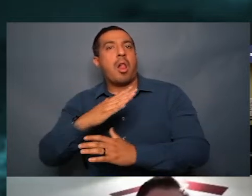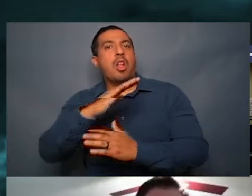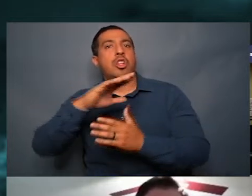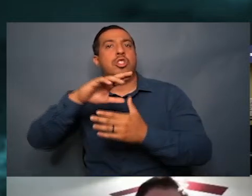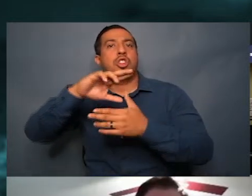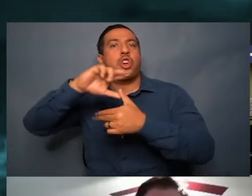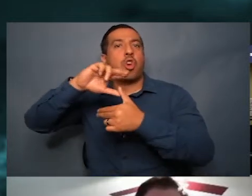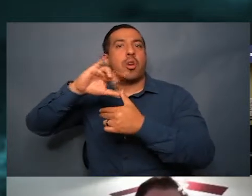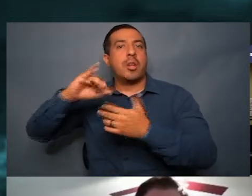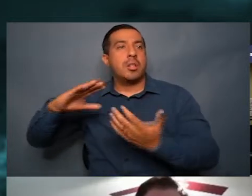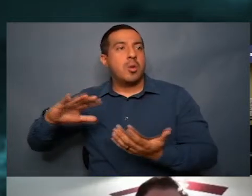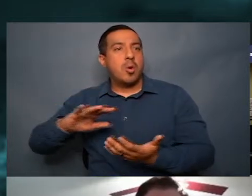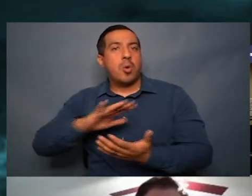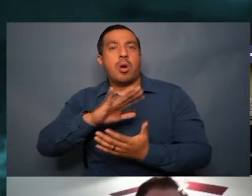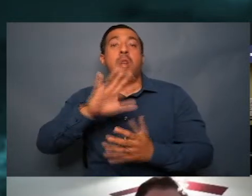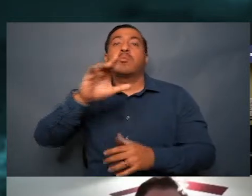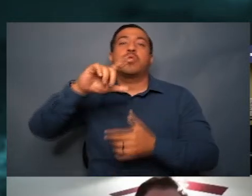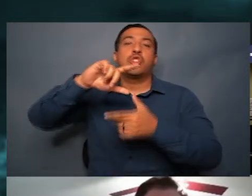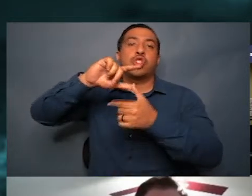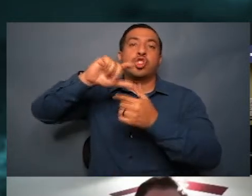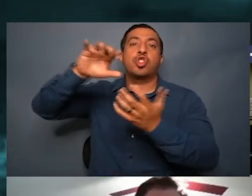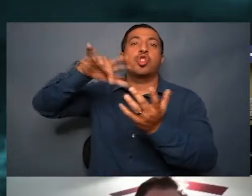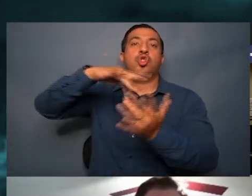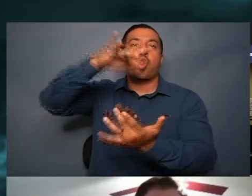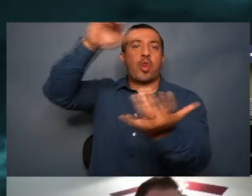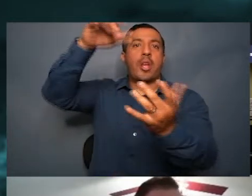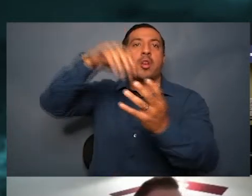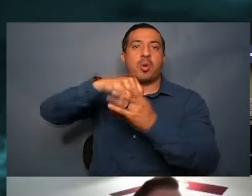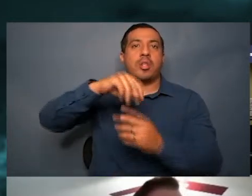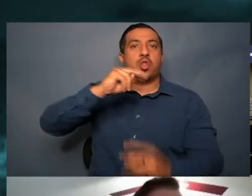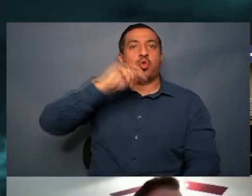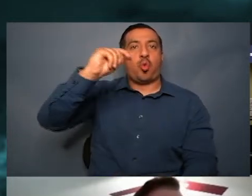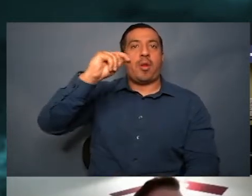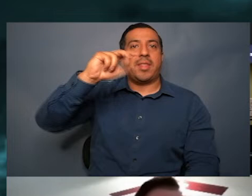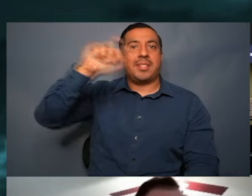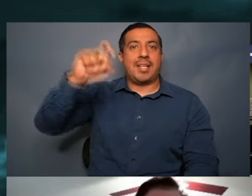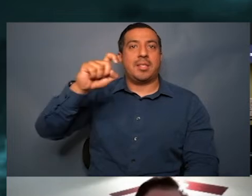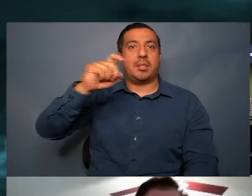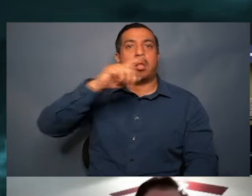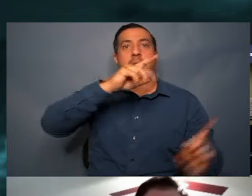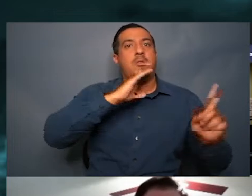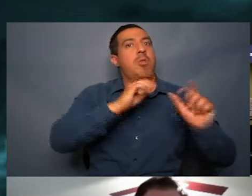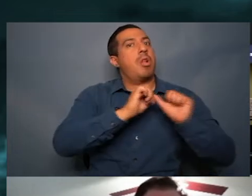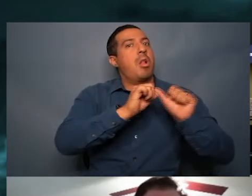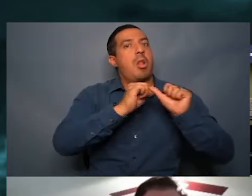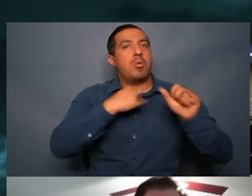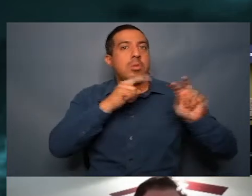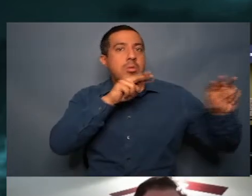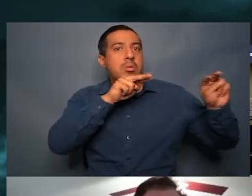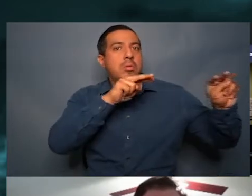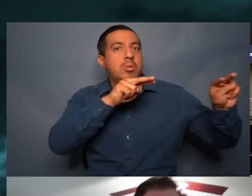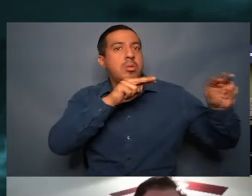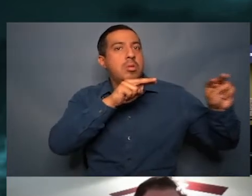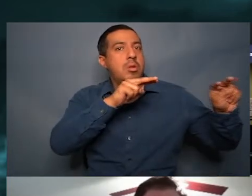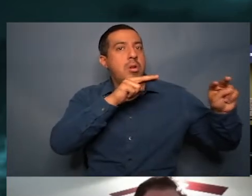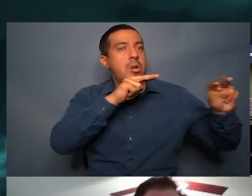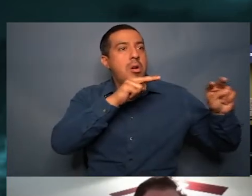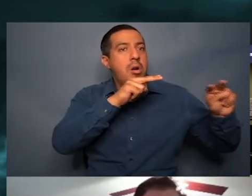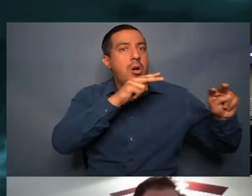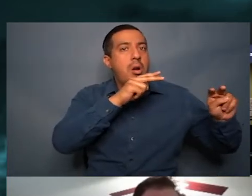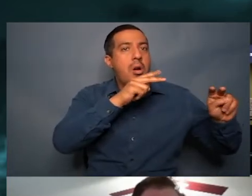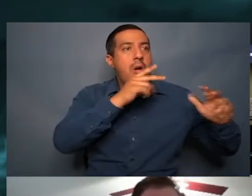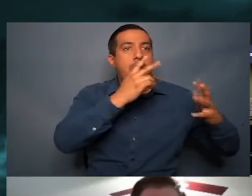North Texas. We had one in Polk County last year. So that's a challenge for us also. Yes.